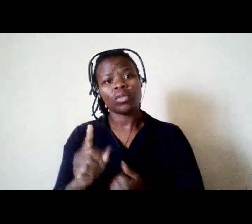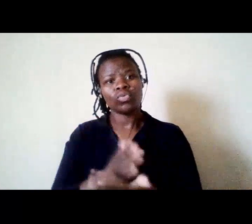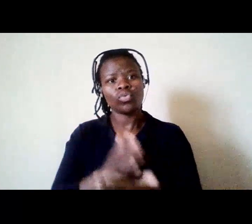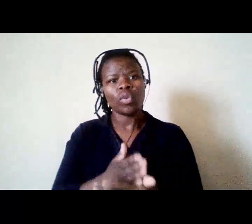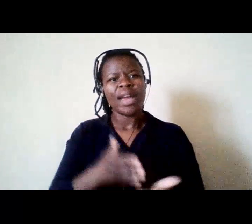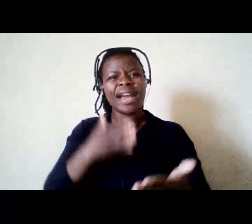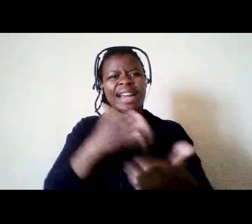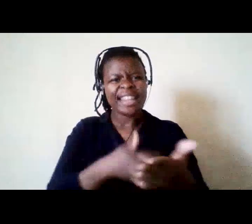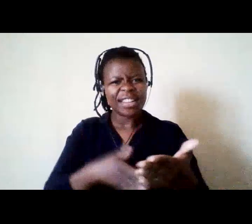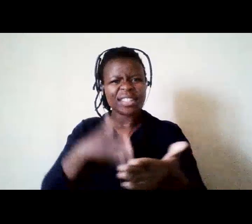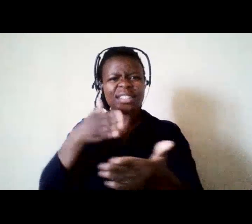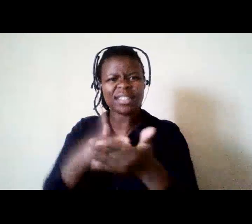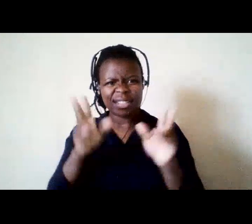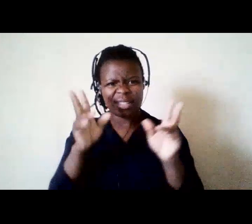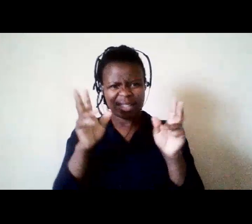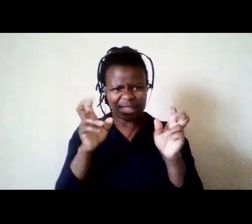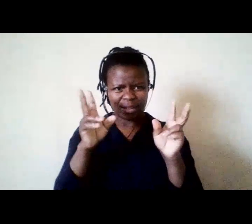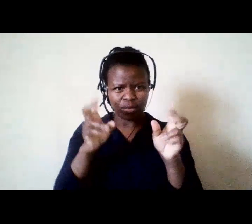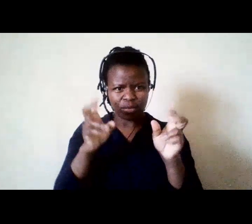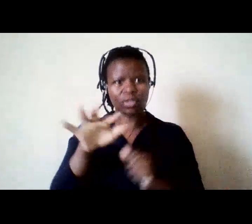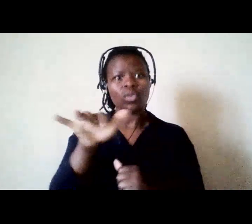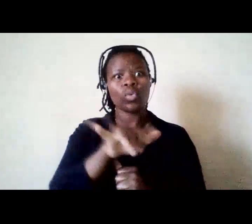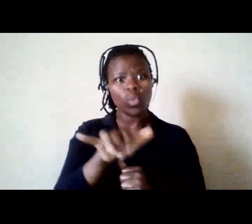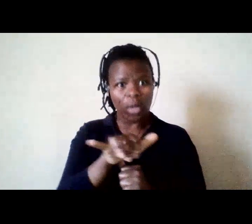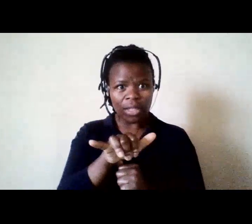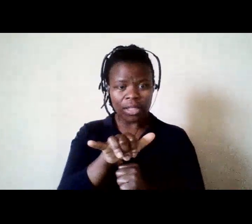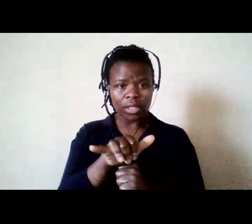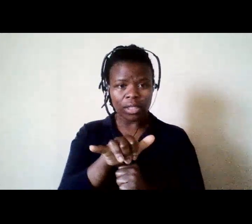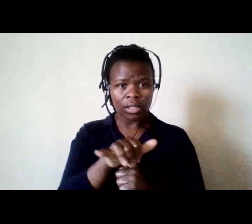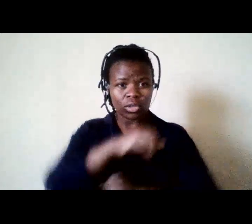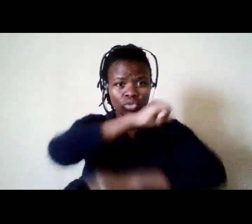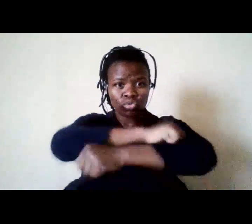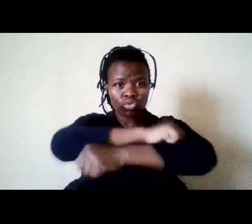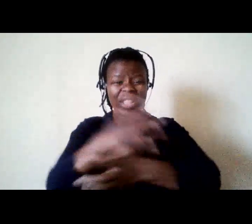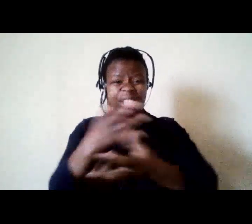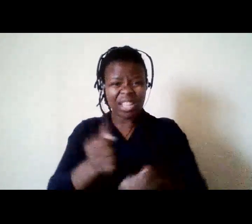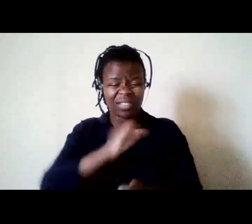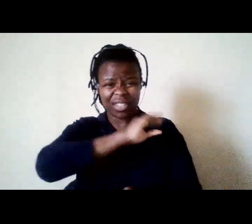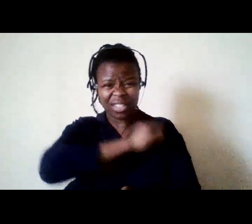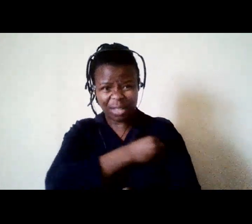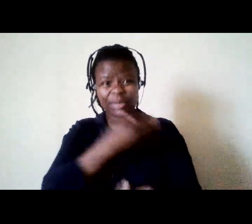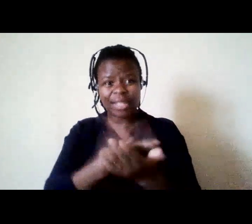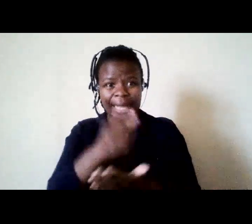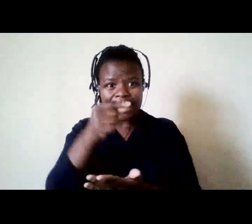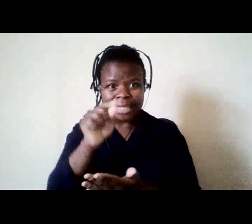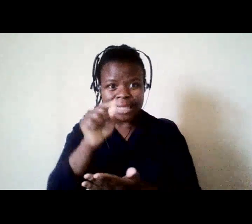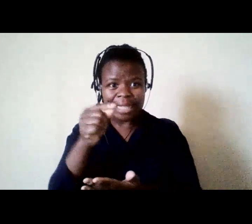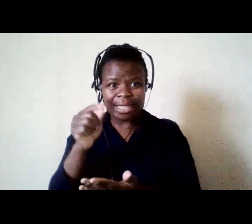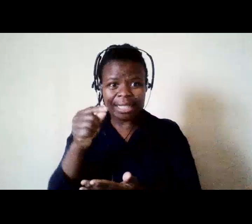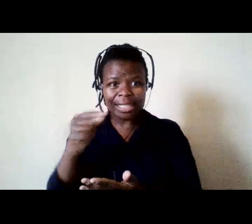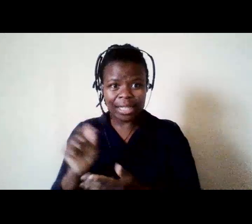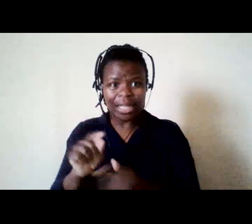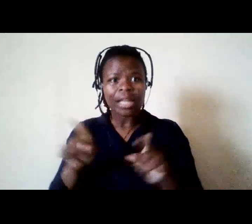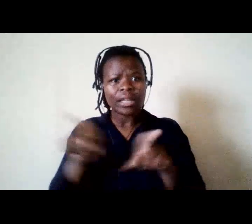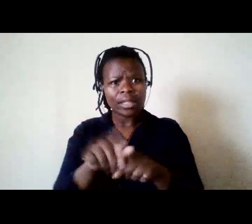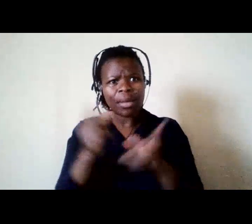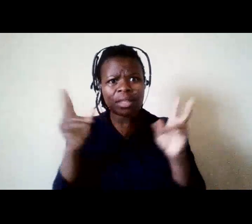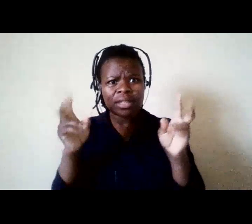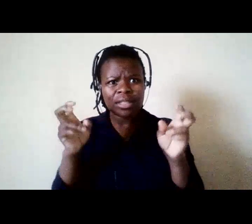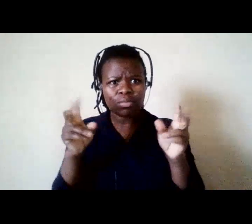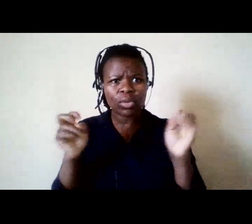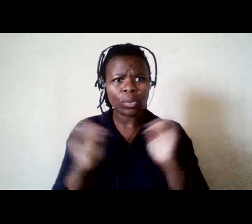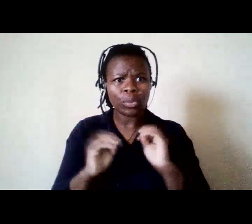which students with disabilities can undertake. So they were usually excluded from the STEM, subjects, at school. Learners